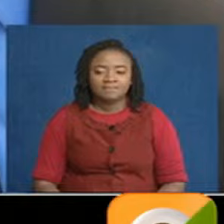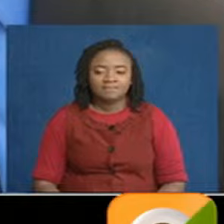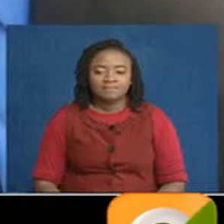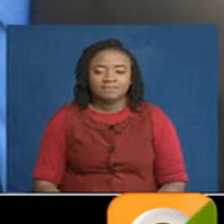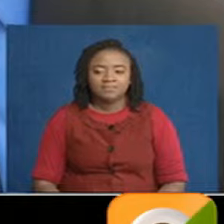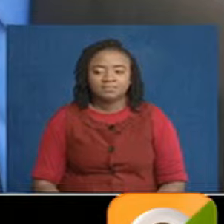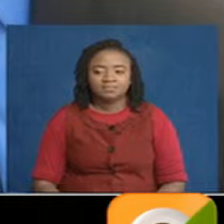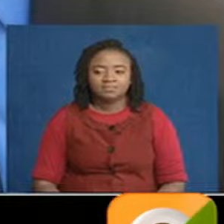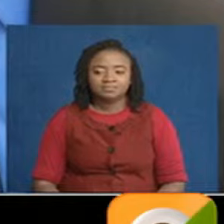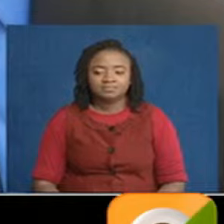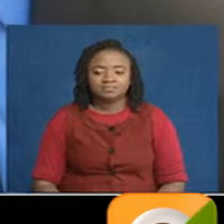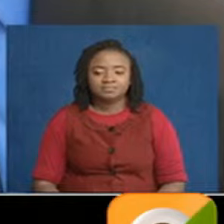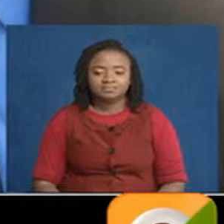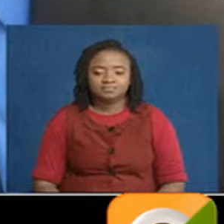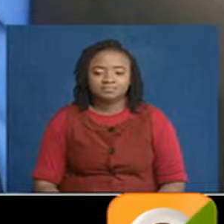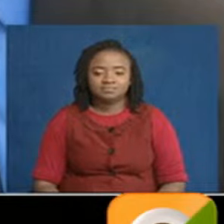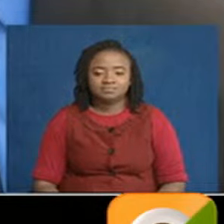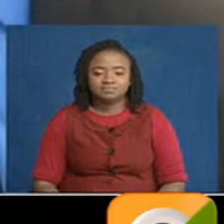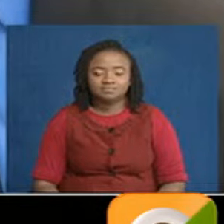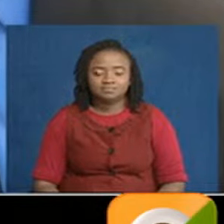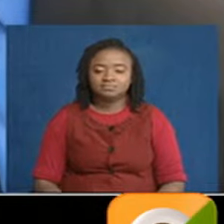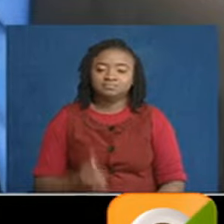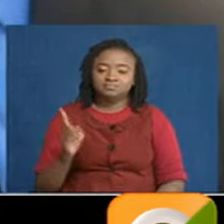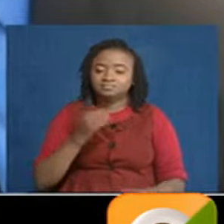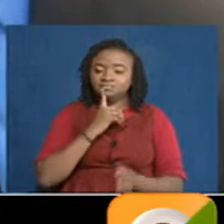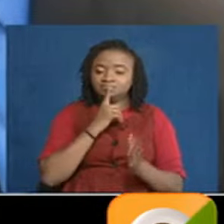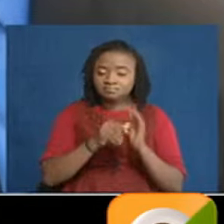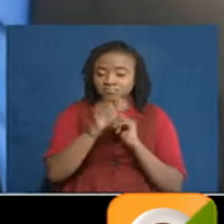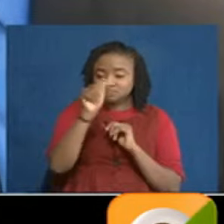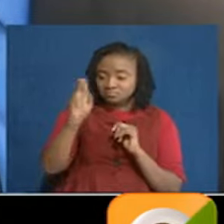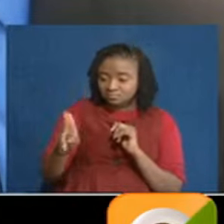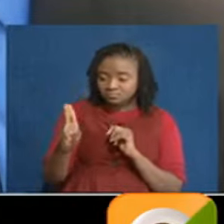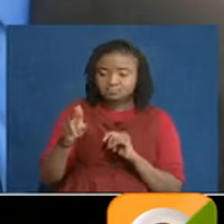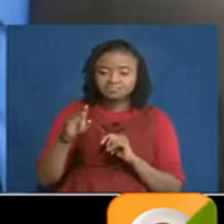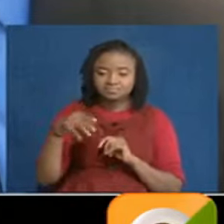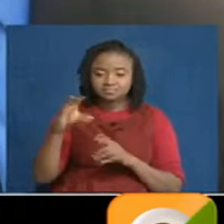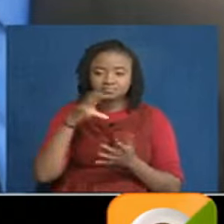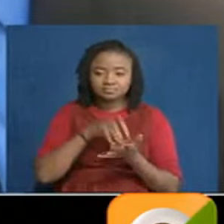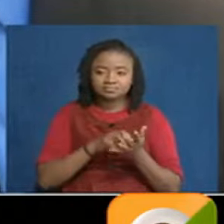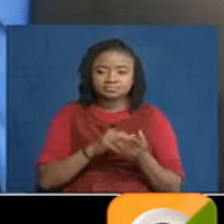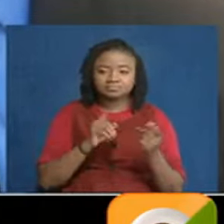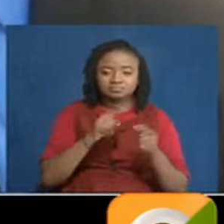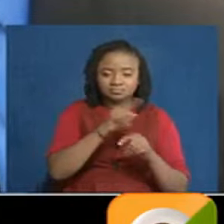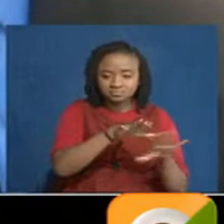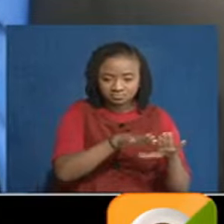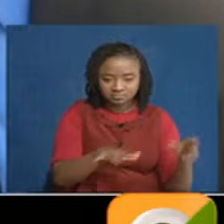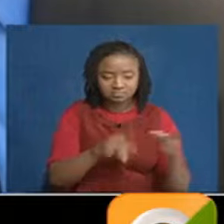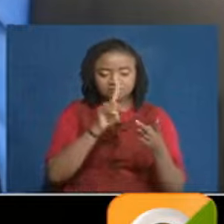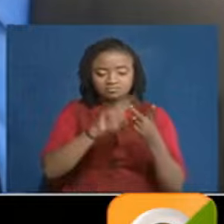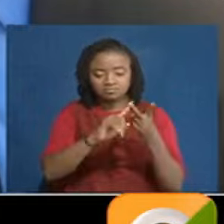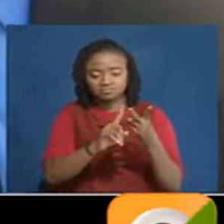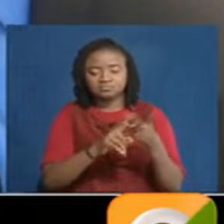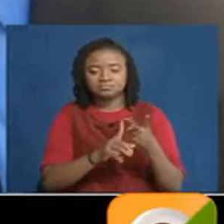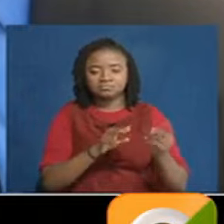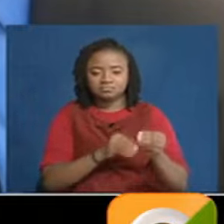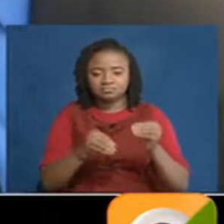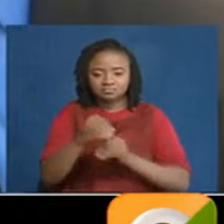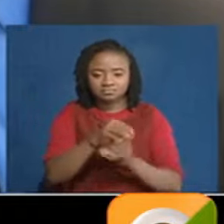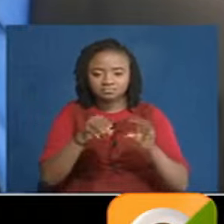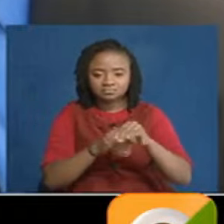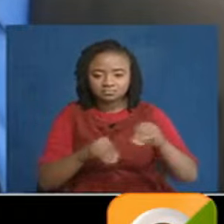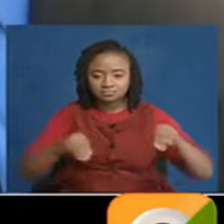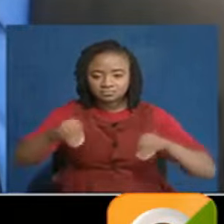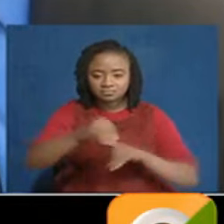AU occupy one of those seats and then have the other one be rotational. What do you make of that